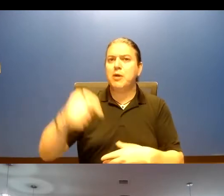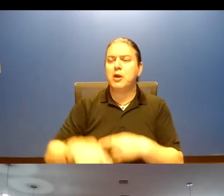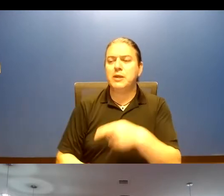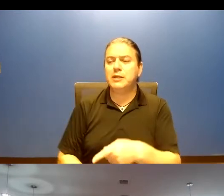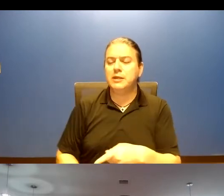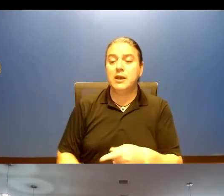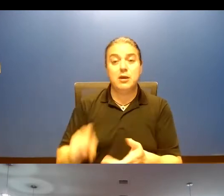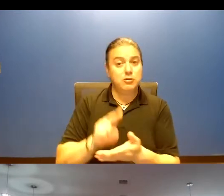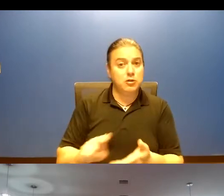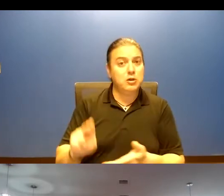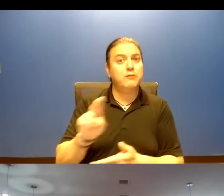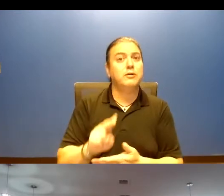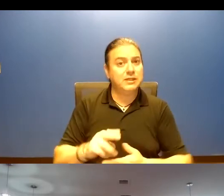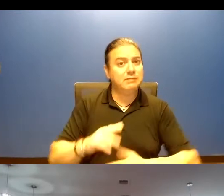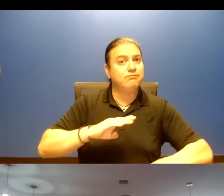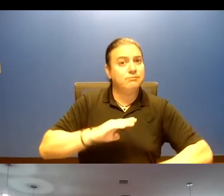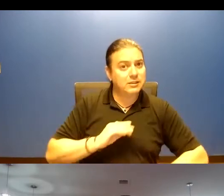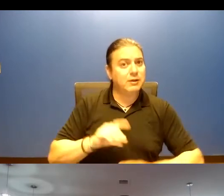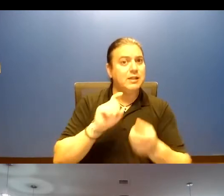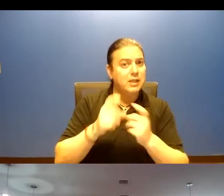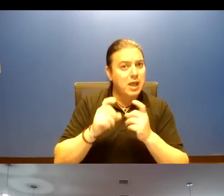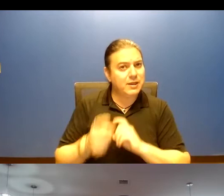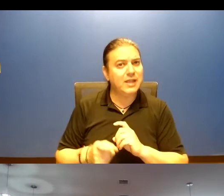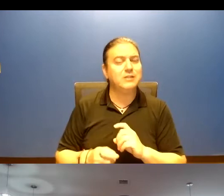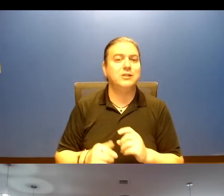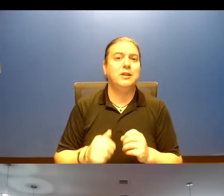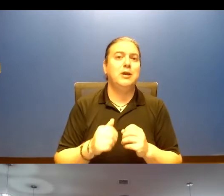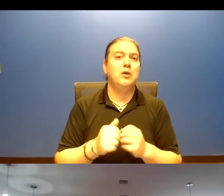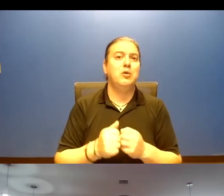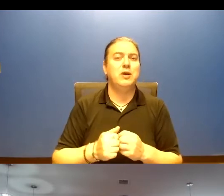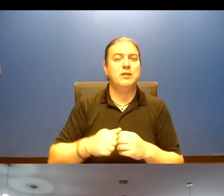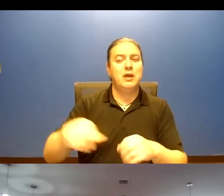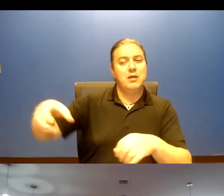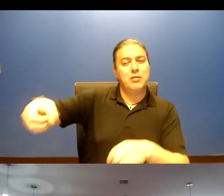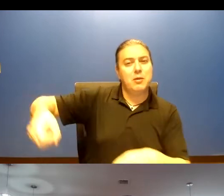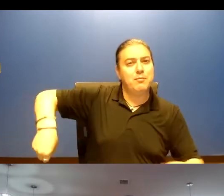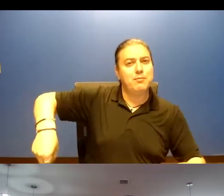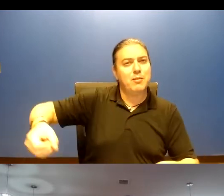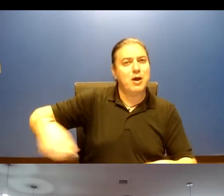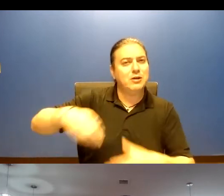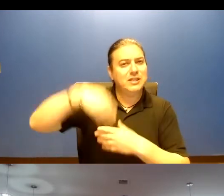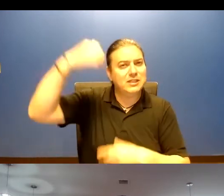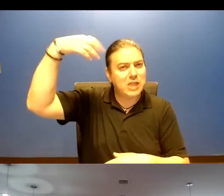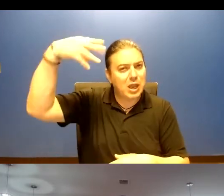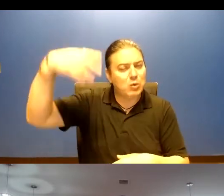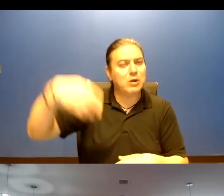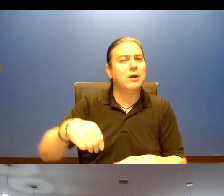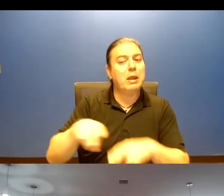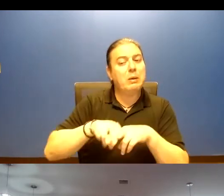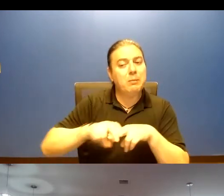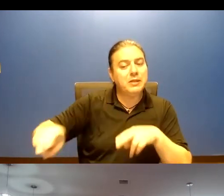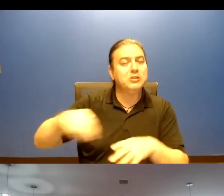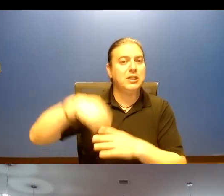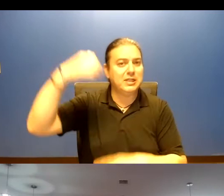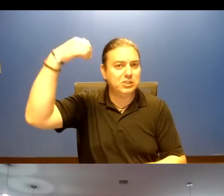the university, like with handlebars for the shower, a bench, things like that. And